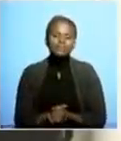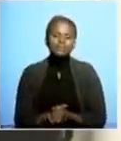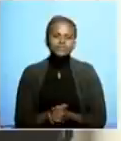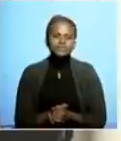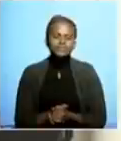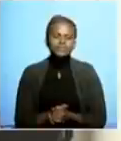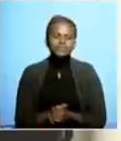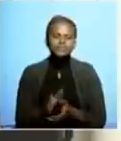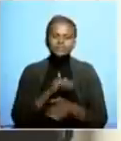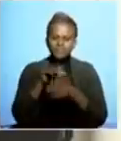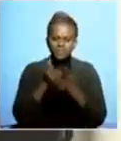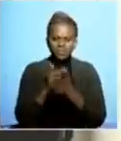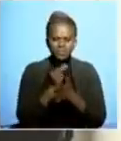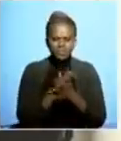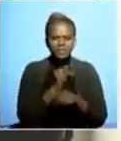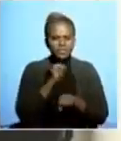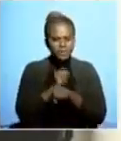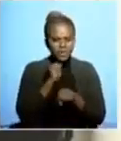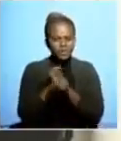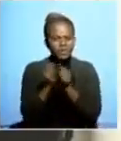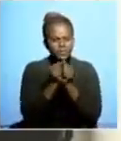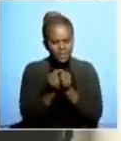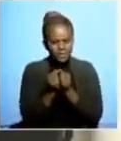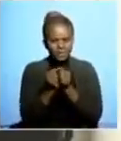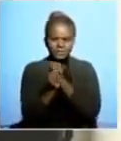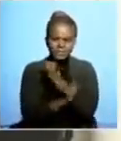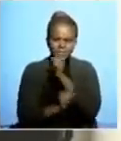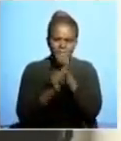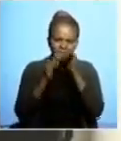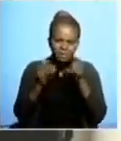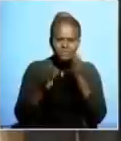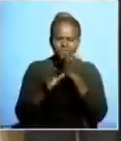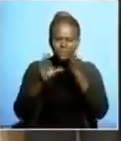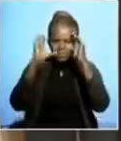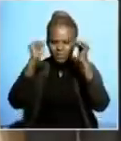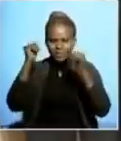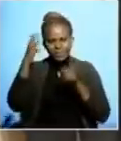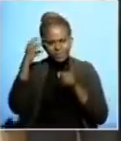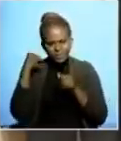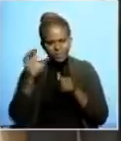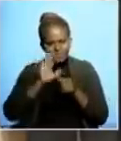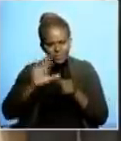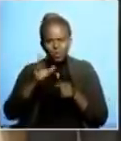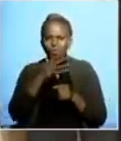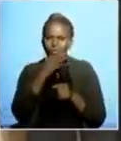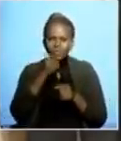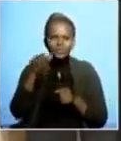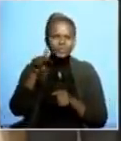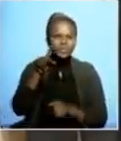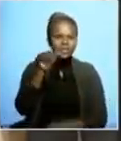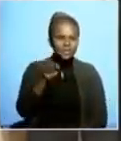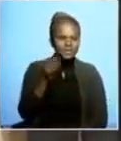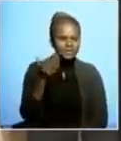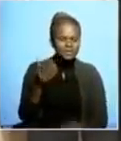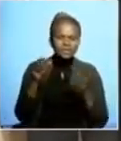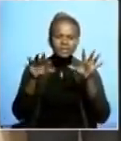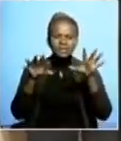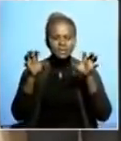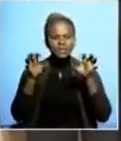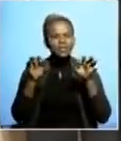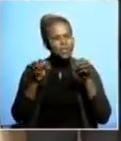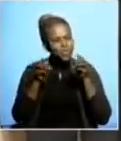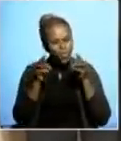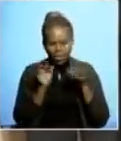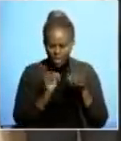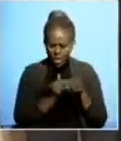But all of us working together, State House, Vice President's Office, your commission, PS, Cabinet, that is our